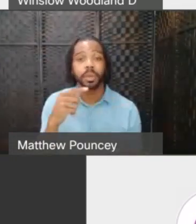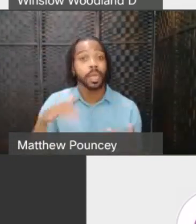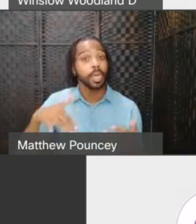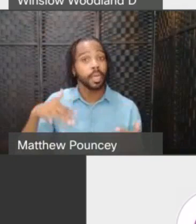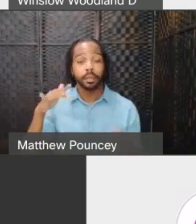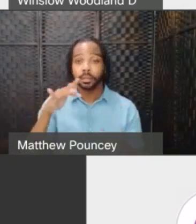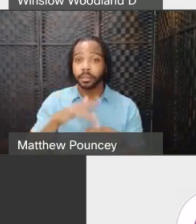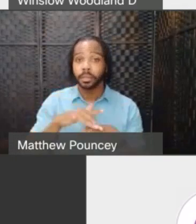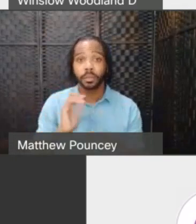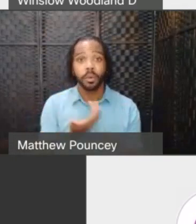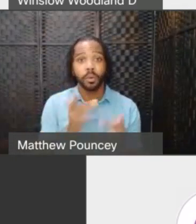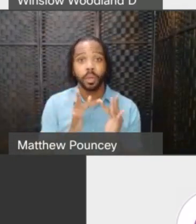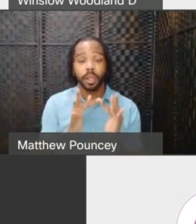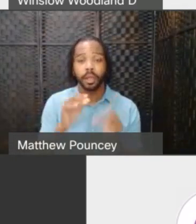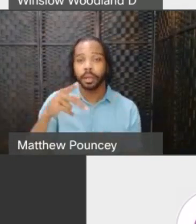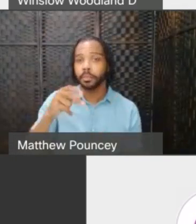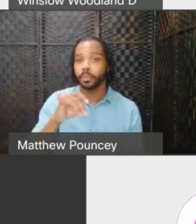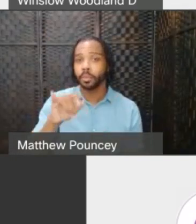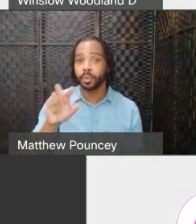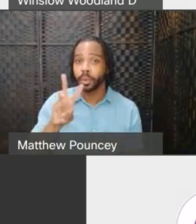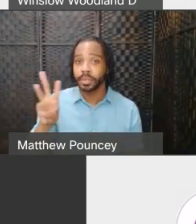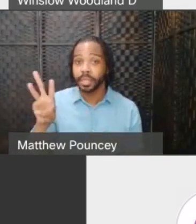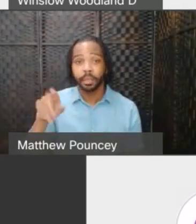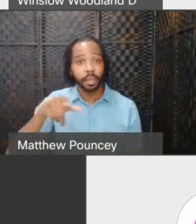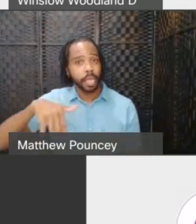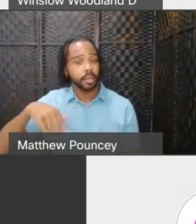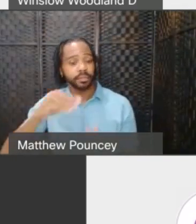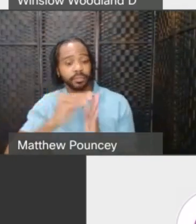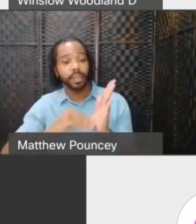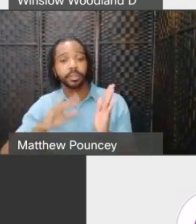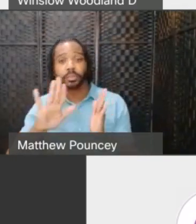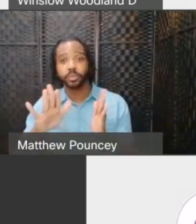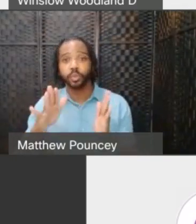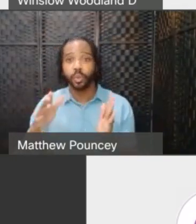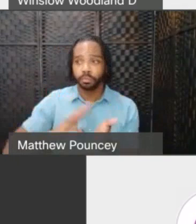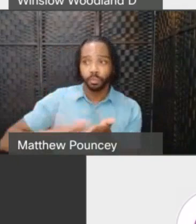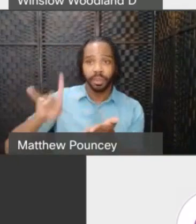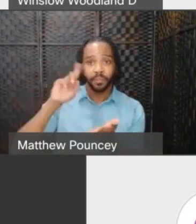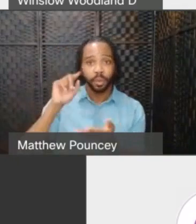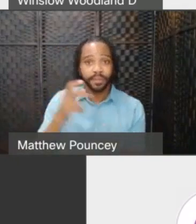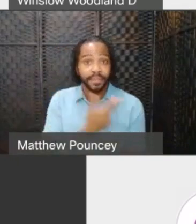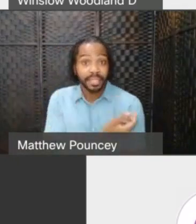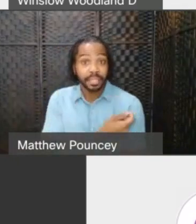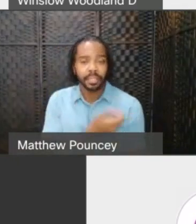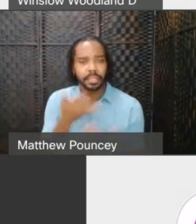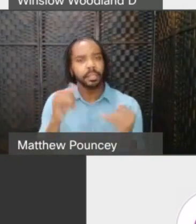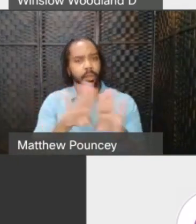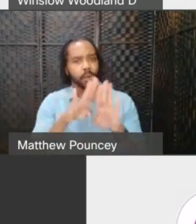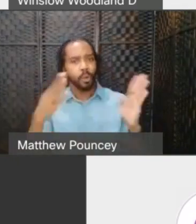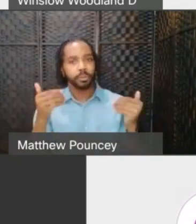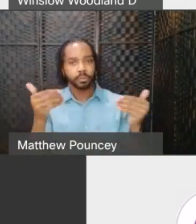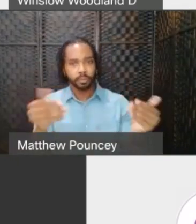portal and have not completed their vaccine attestation, it's still open, please do so.